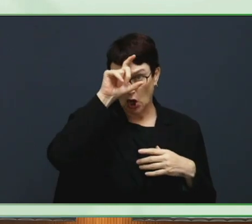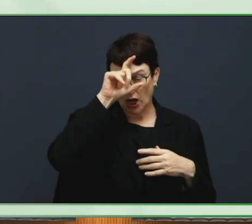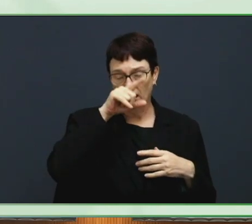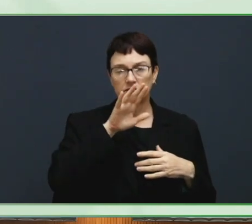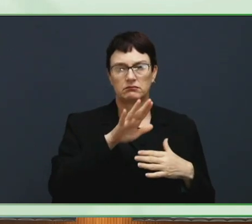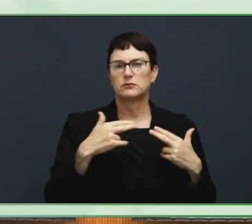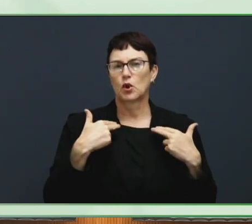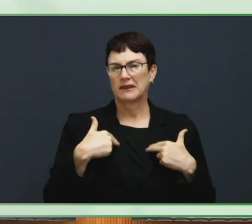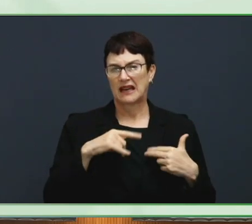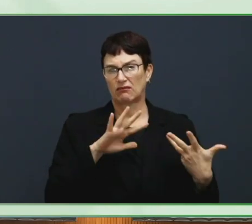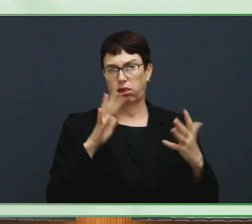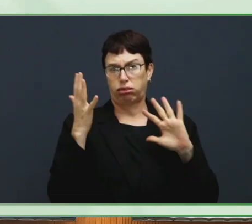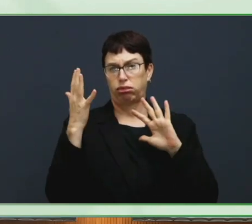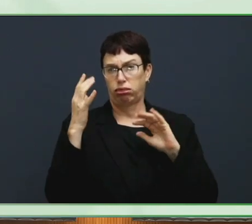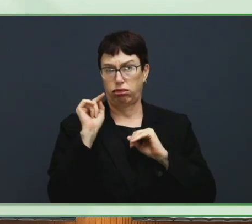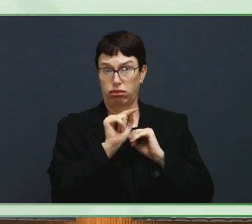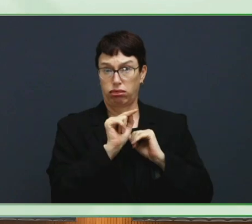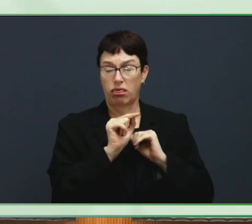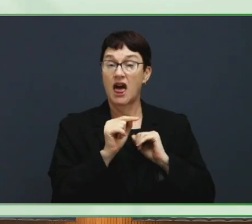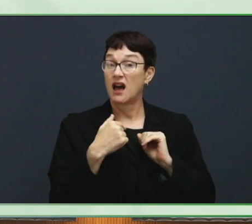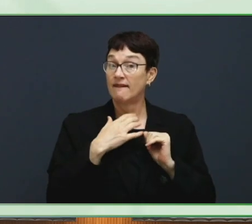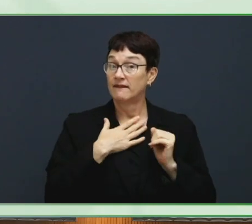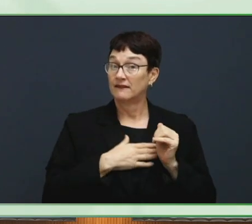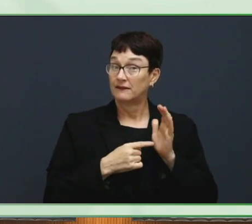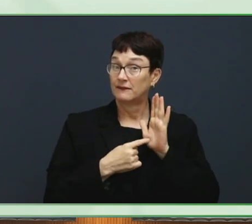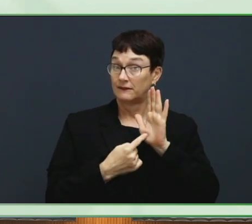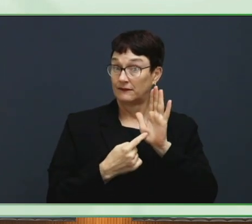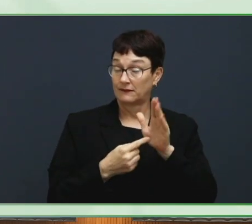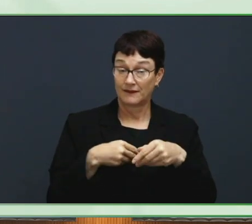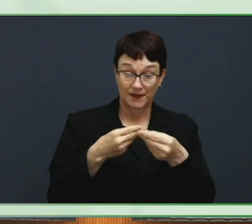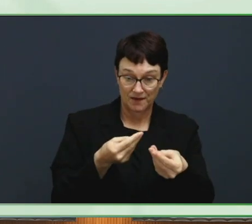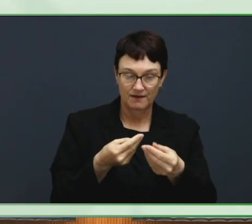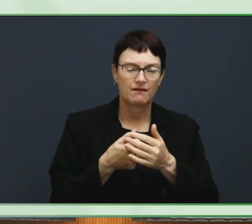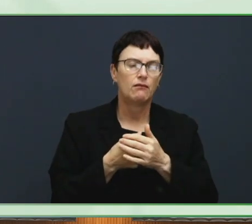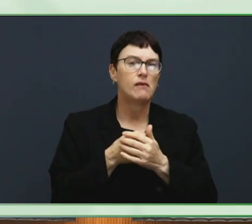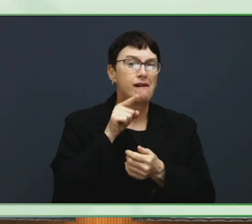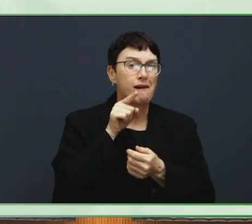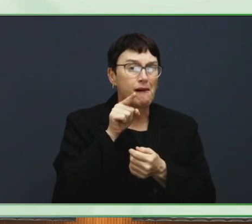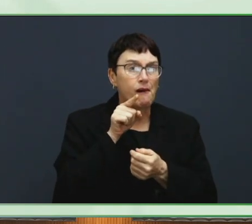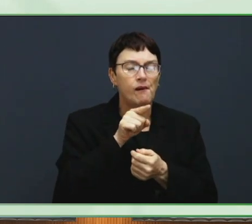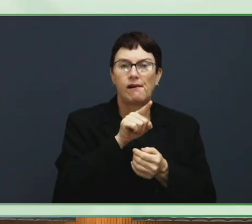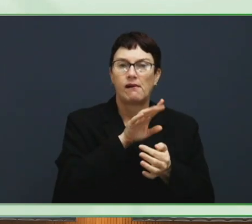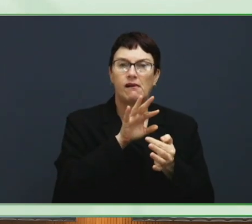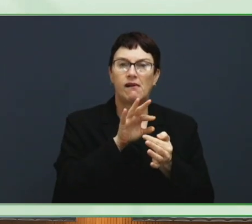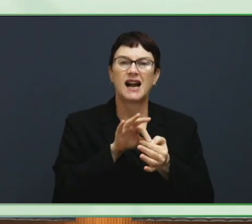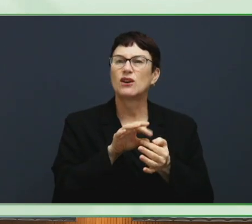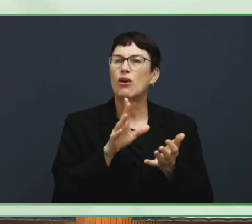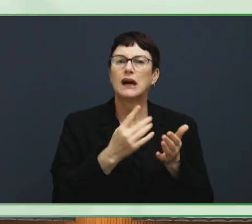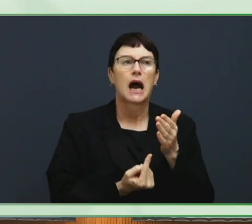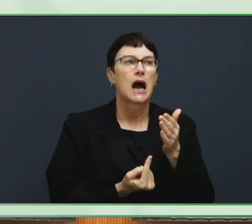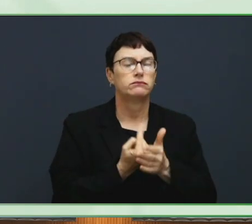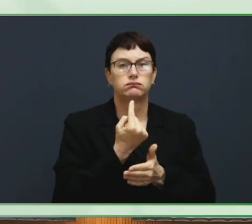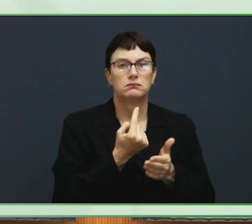you examples in relation to some disasters, which was an